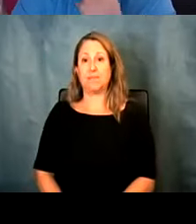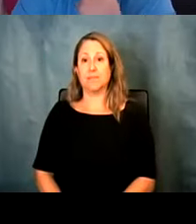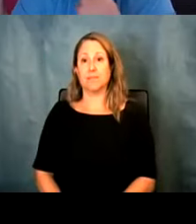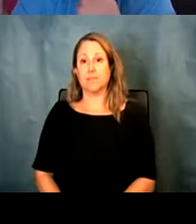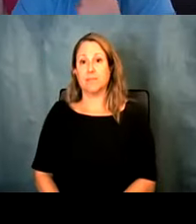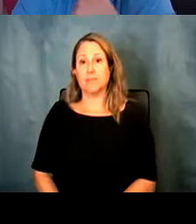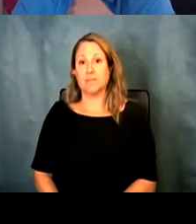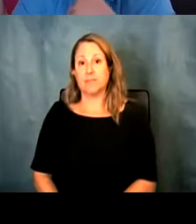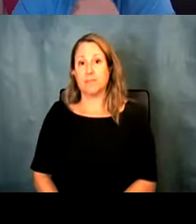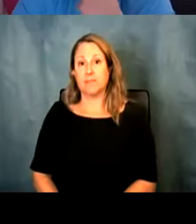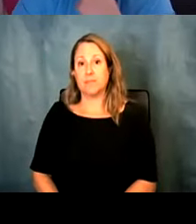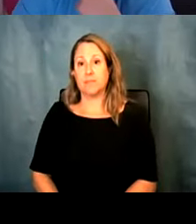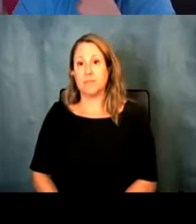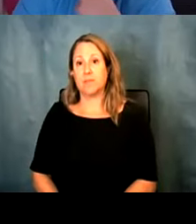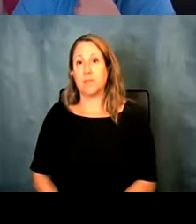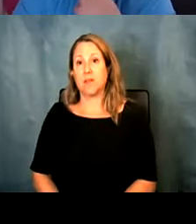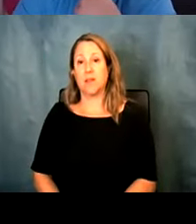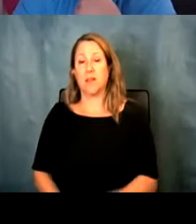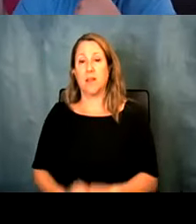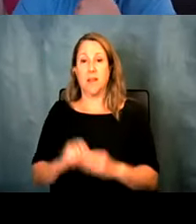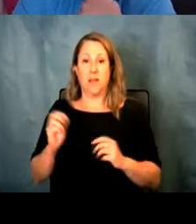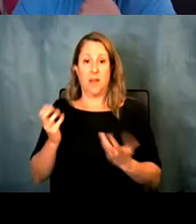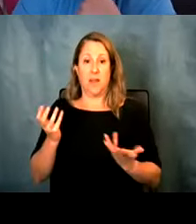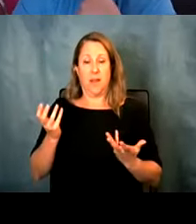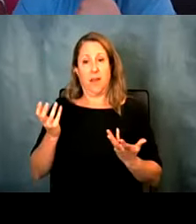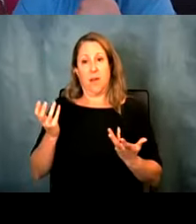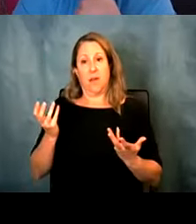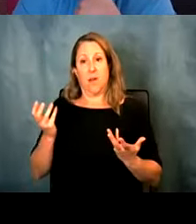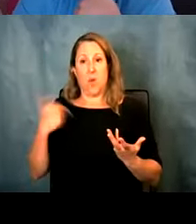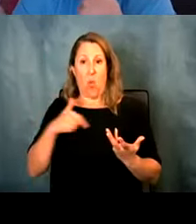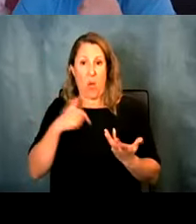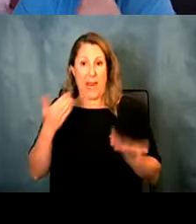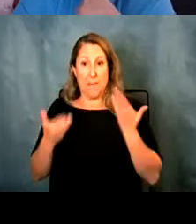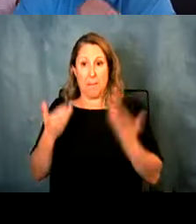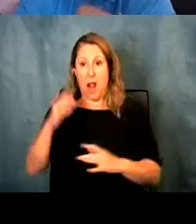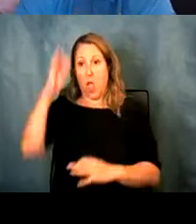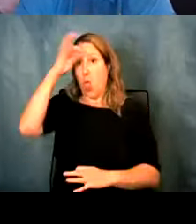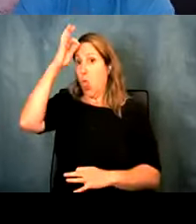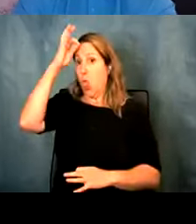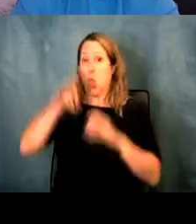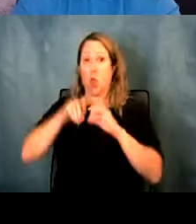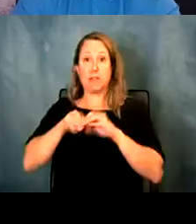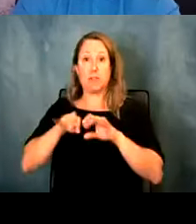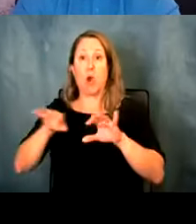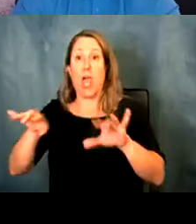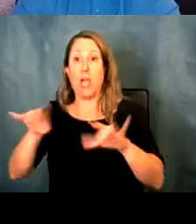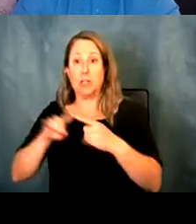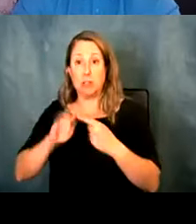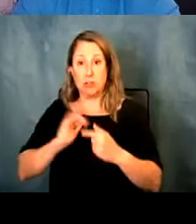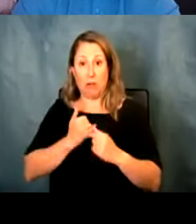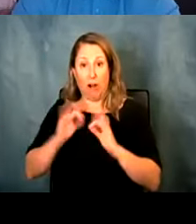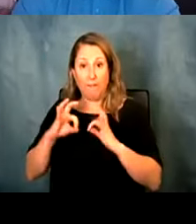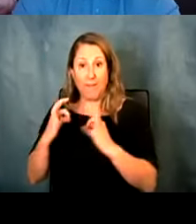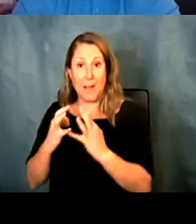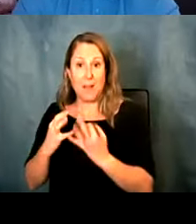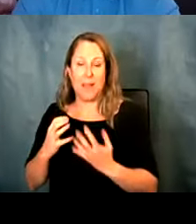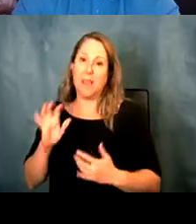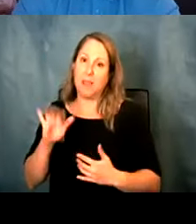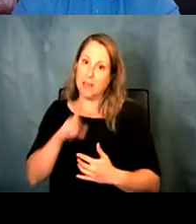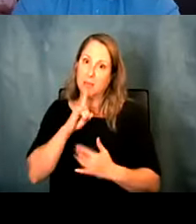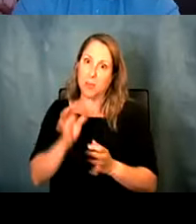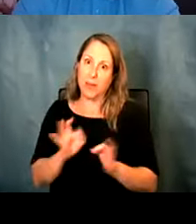definitely the lack of knowledge, the fact that we could be spreading it to those that we love without knowing it is a really important